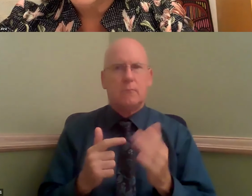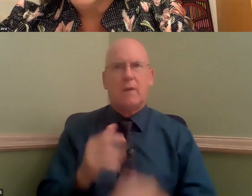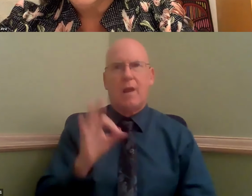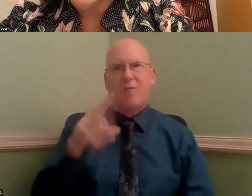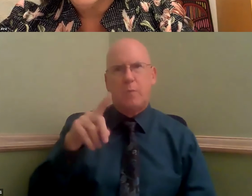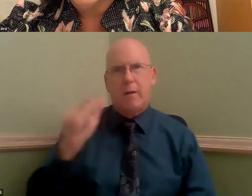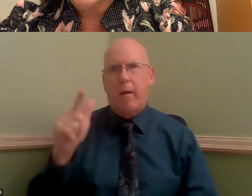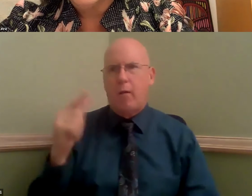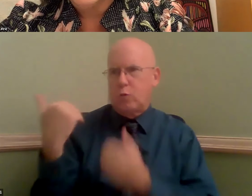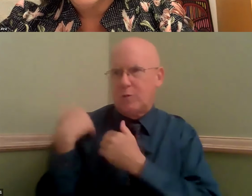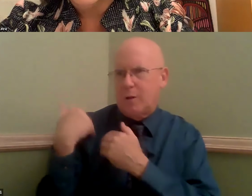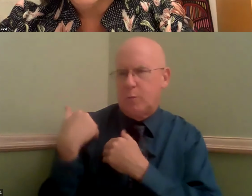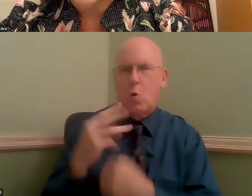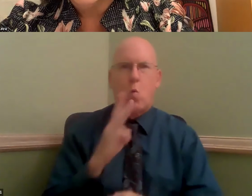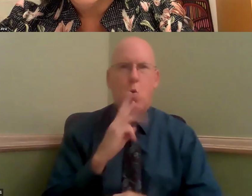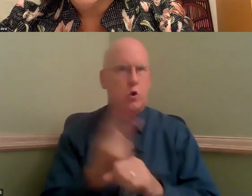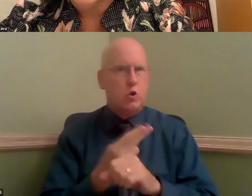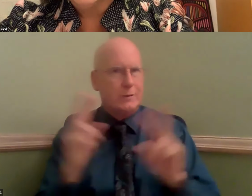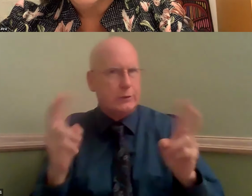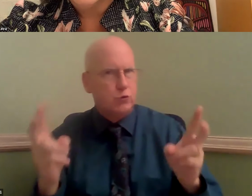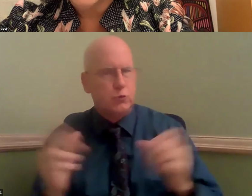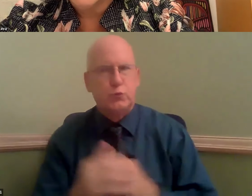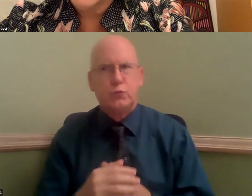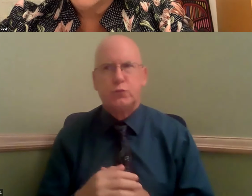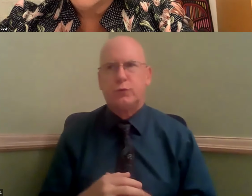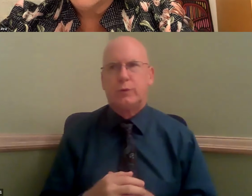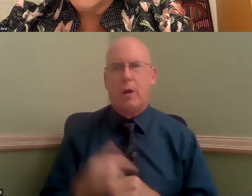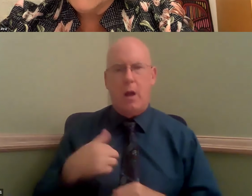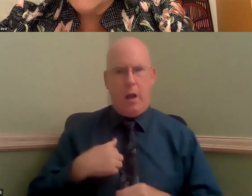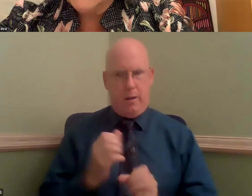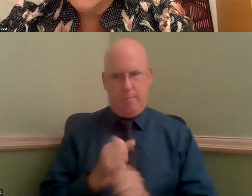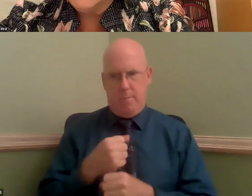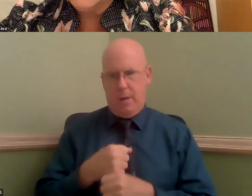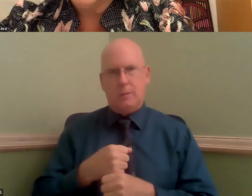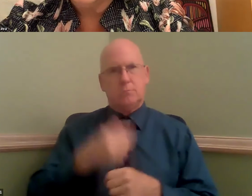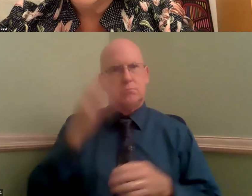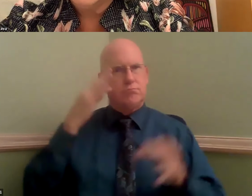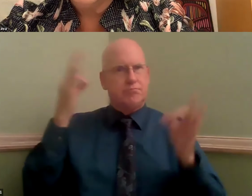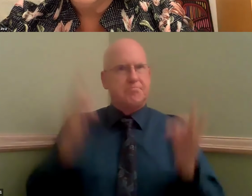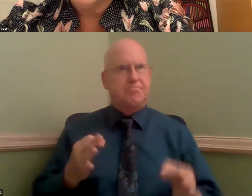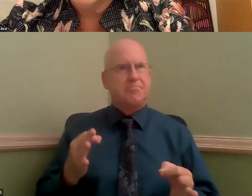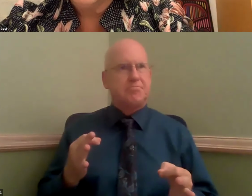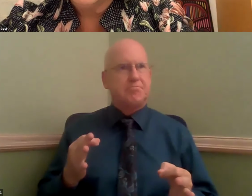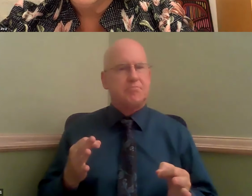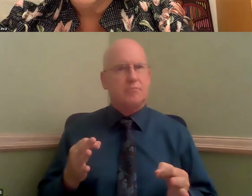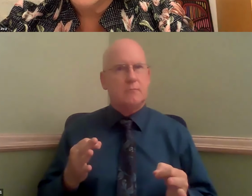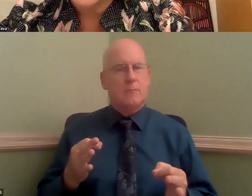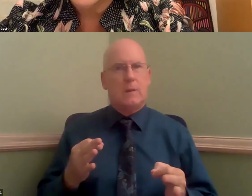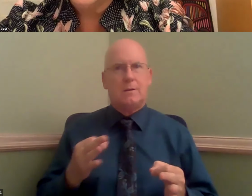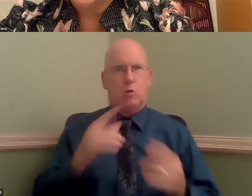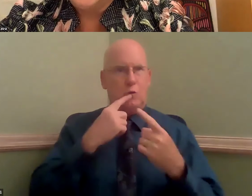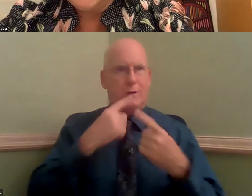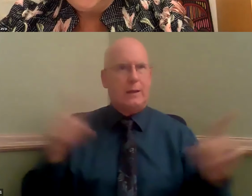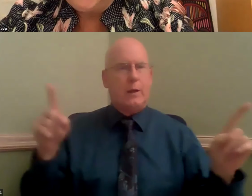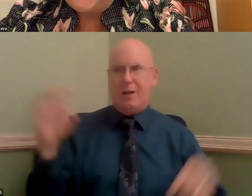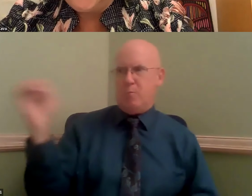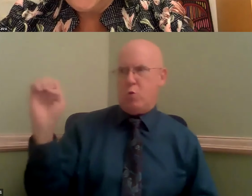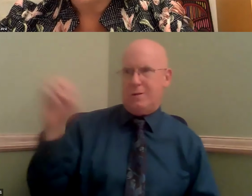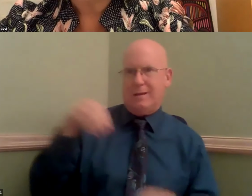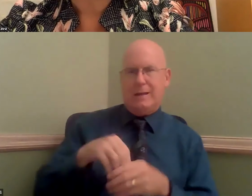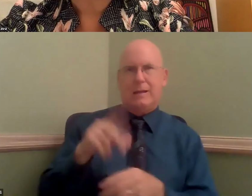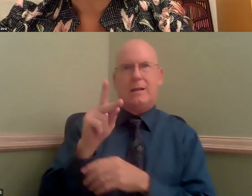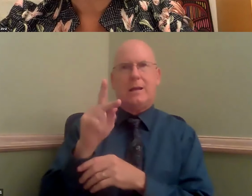accountable, water use issues. I'm the one that created the resolution to declare an emergency in Key Biscayne.